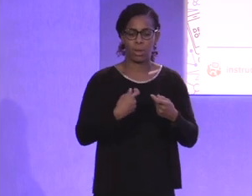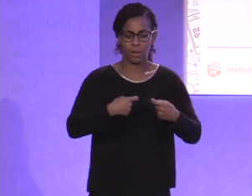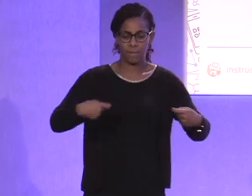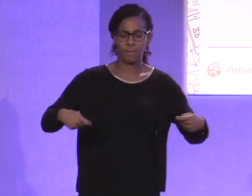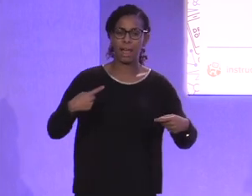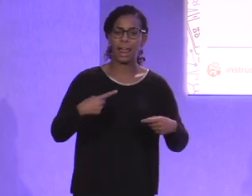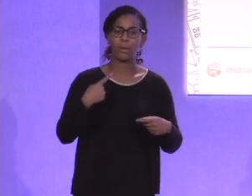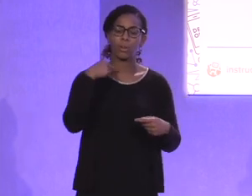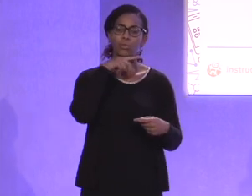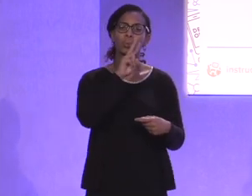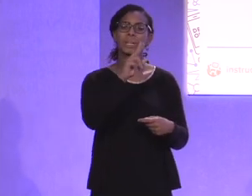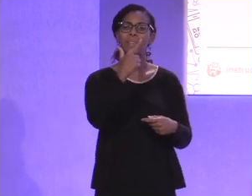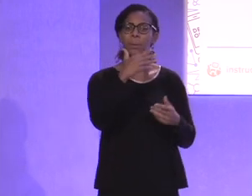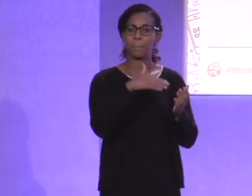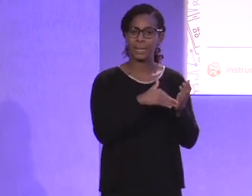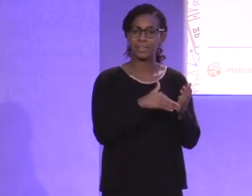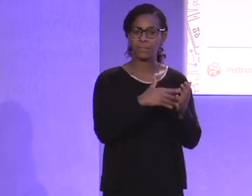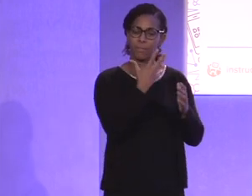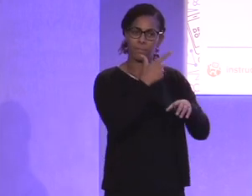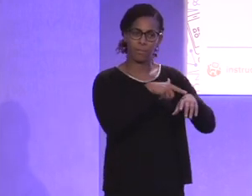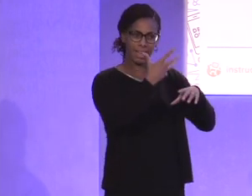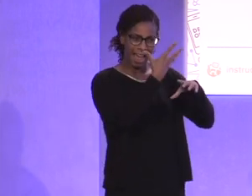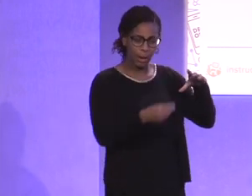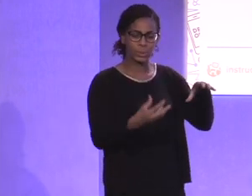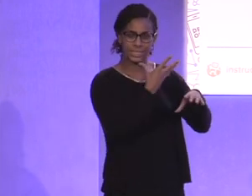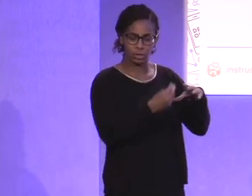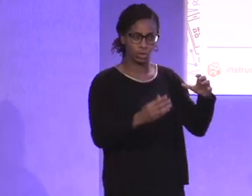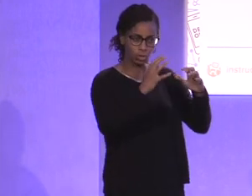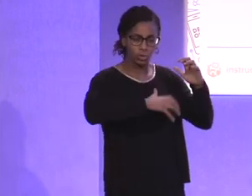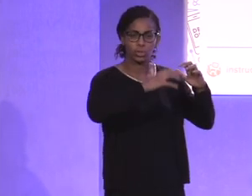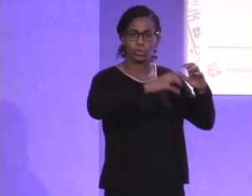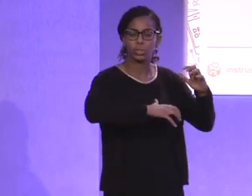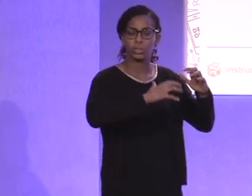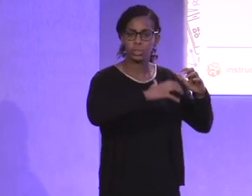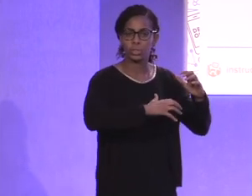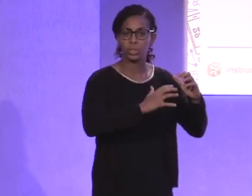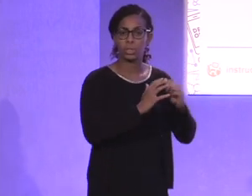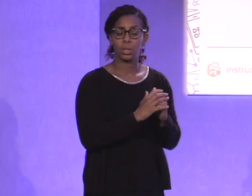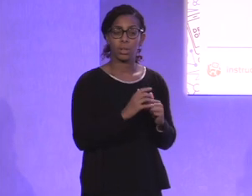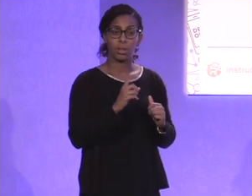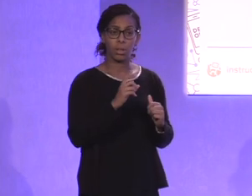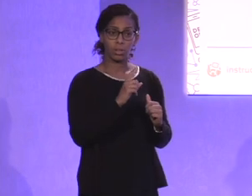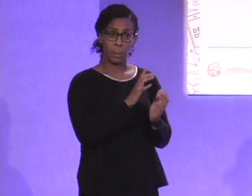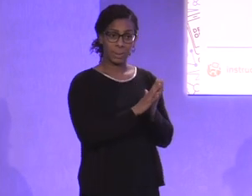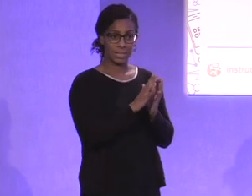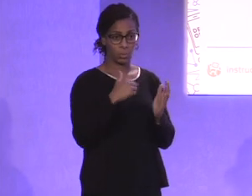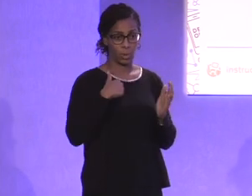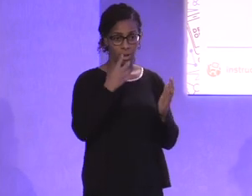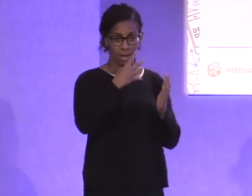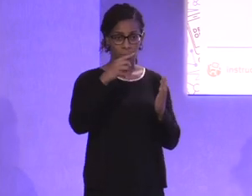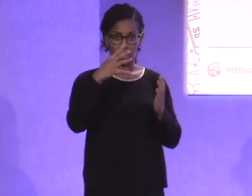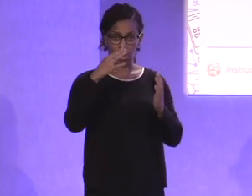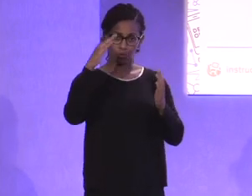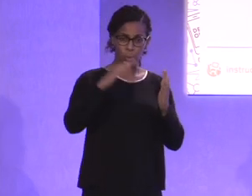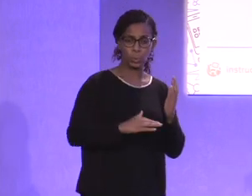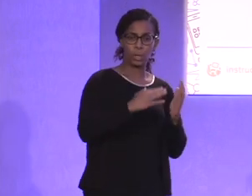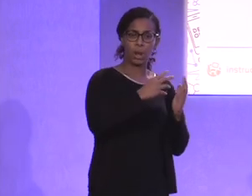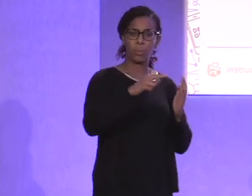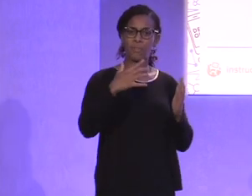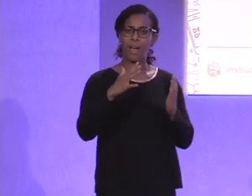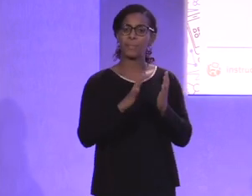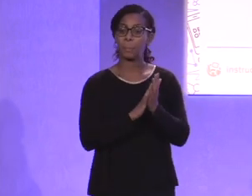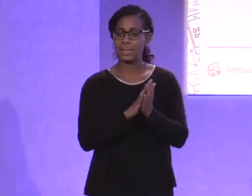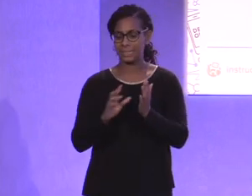from 99.5 to 99.7. And relaxing that allows the dev team to innovate,